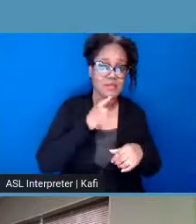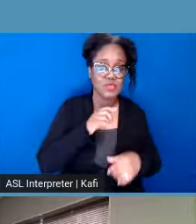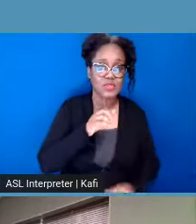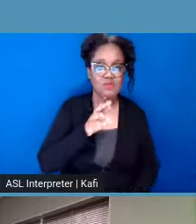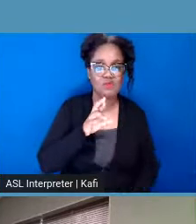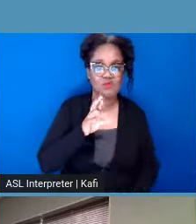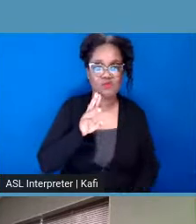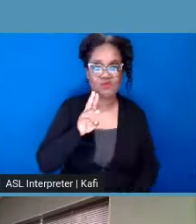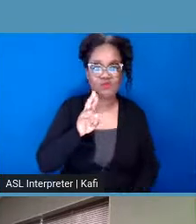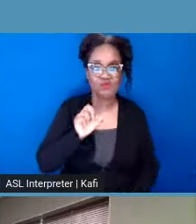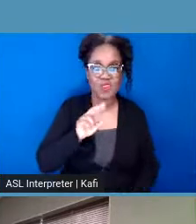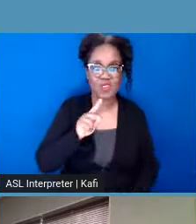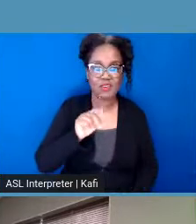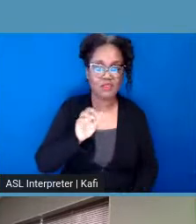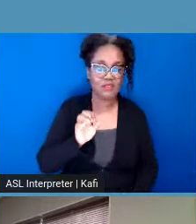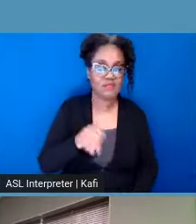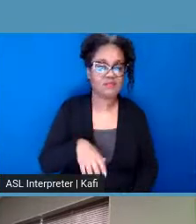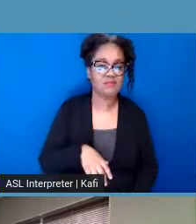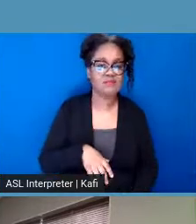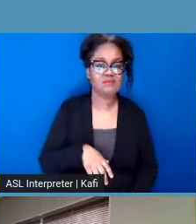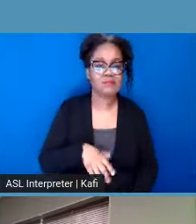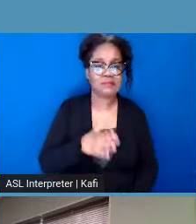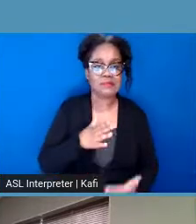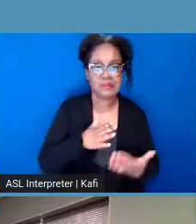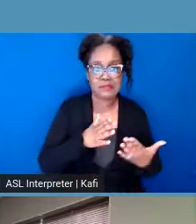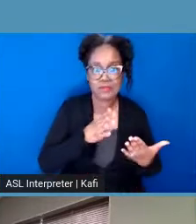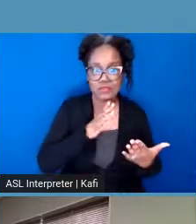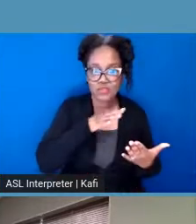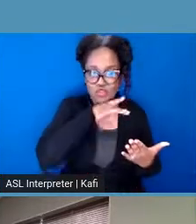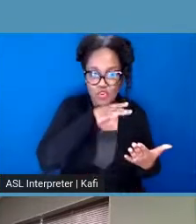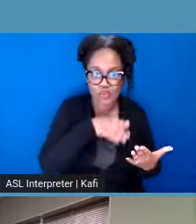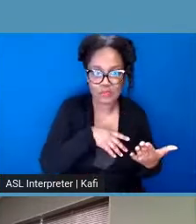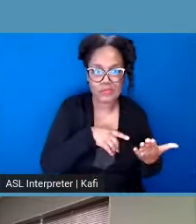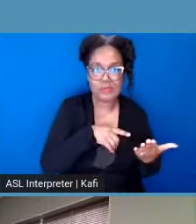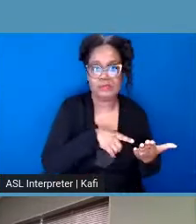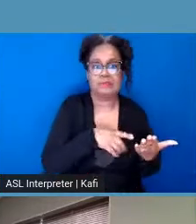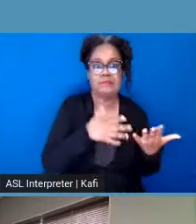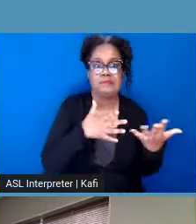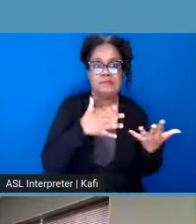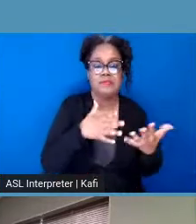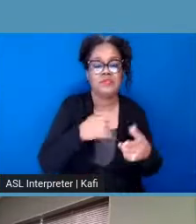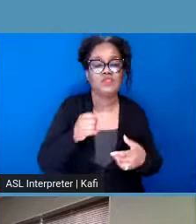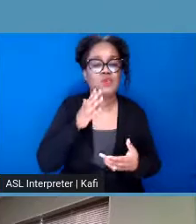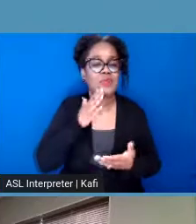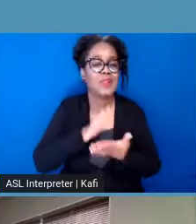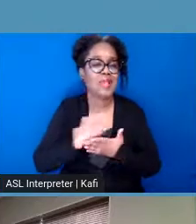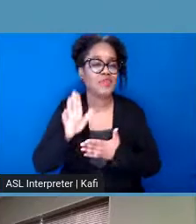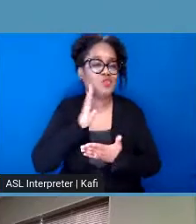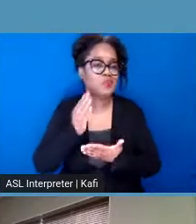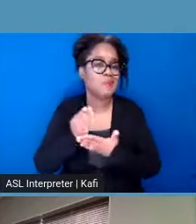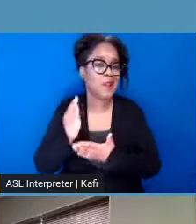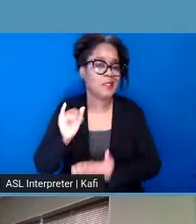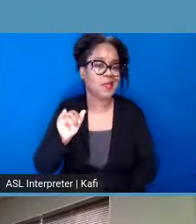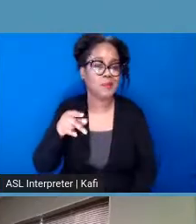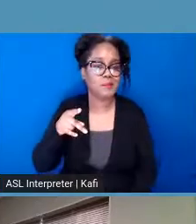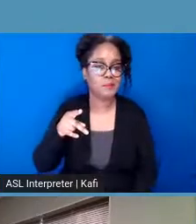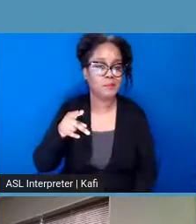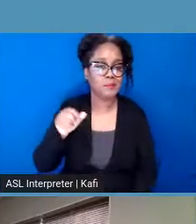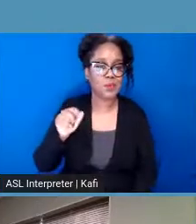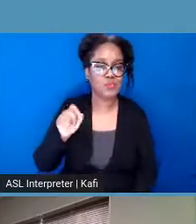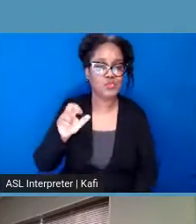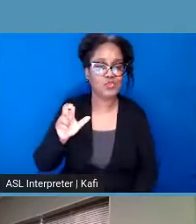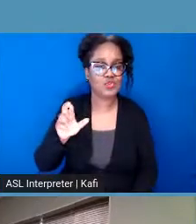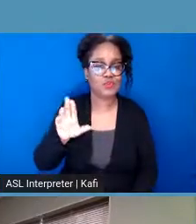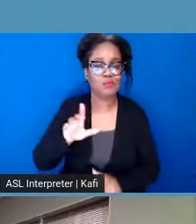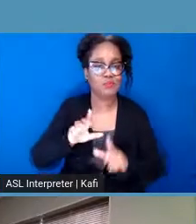They retain dirt more. You have to wash them. So it's really easy to buy a piece of poster board. You have a nice blank background. It's like $1. So you can